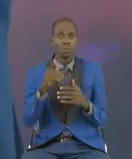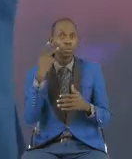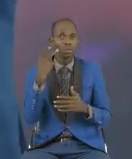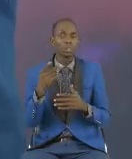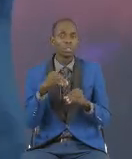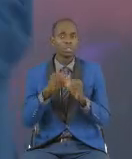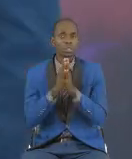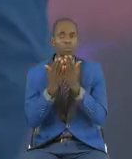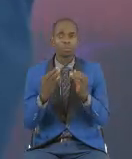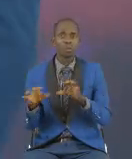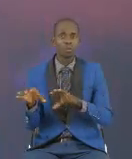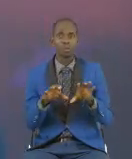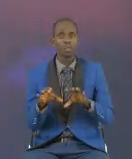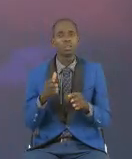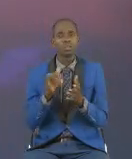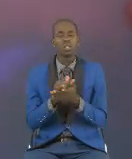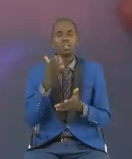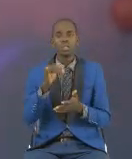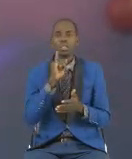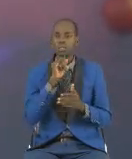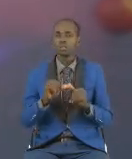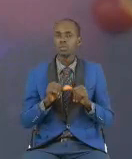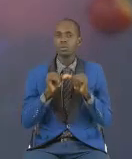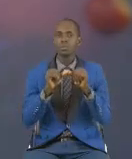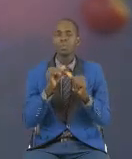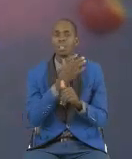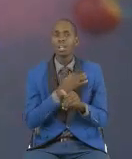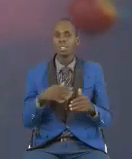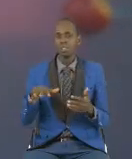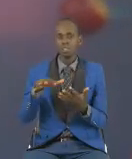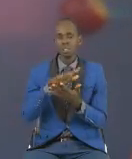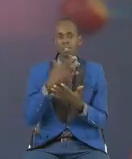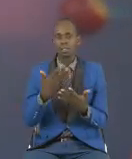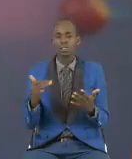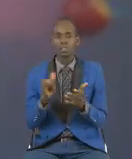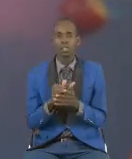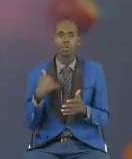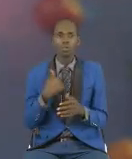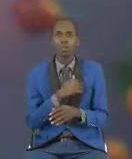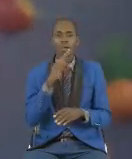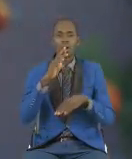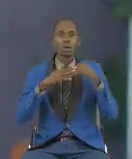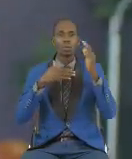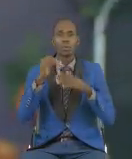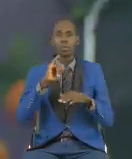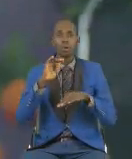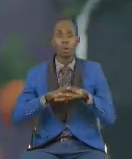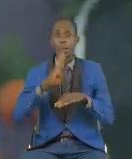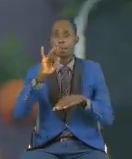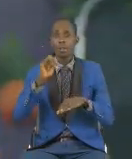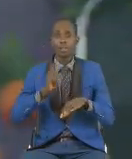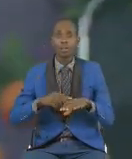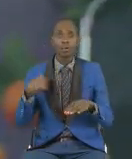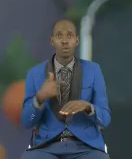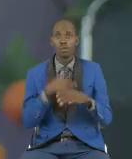Apostles, they're the sustainers. And those are the things we're building on. And by the time we finish, you'll not